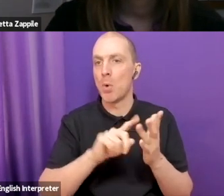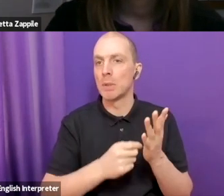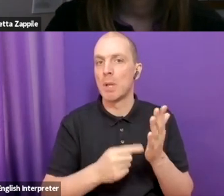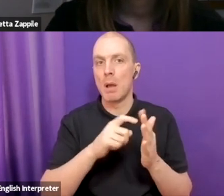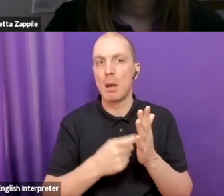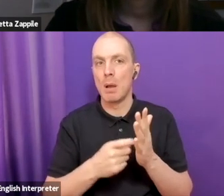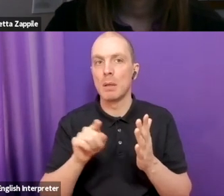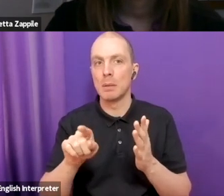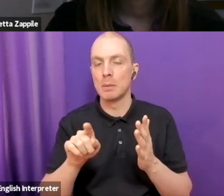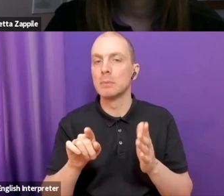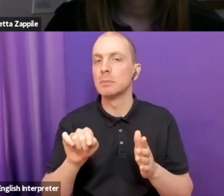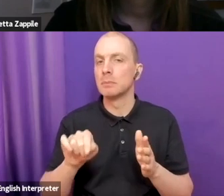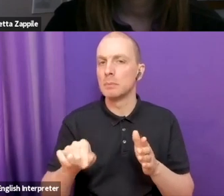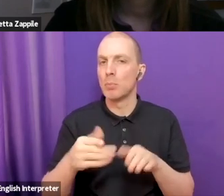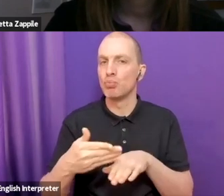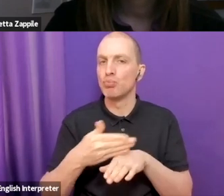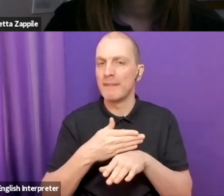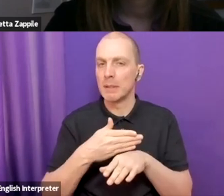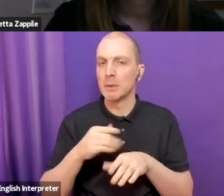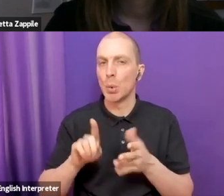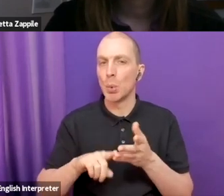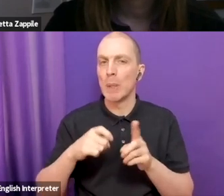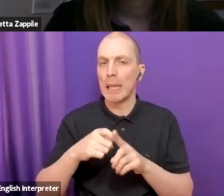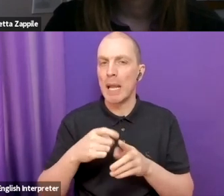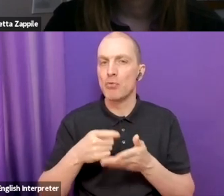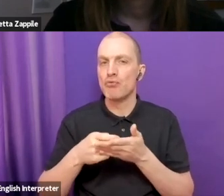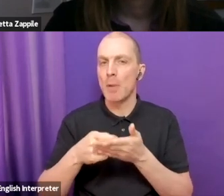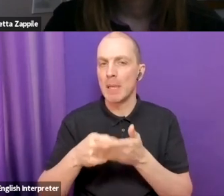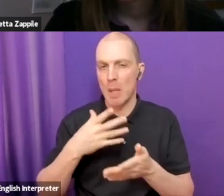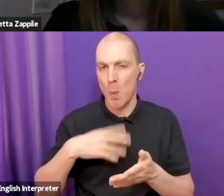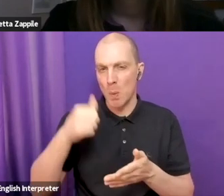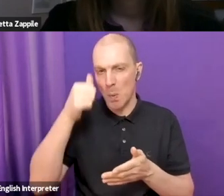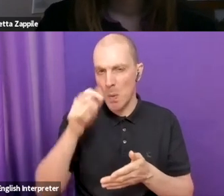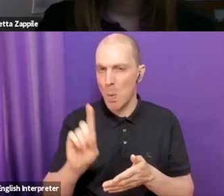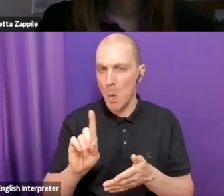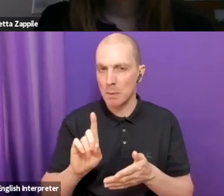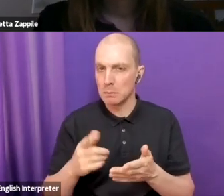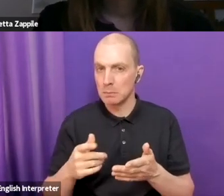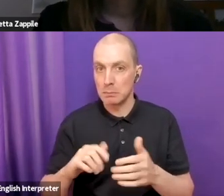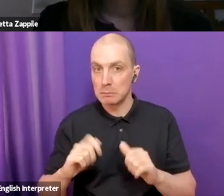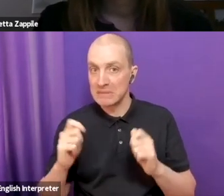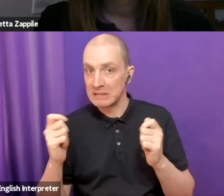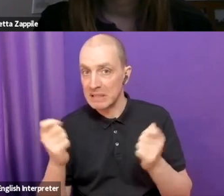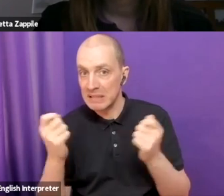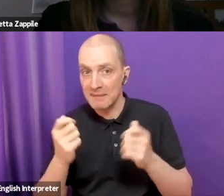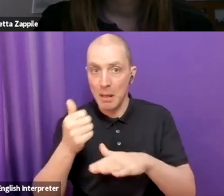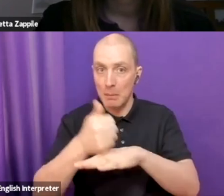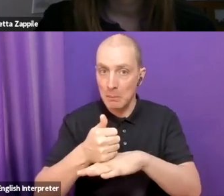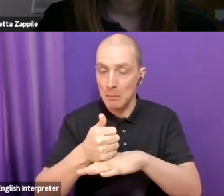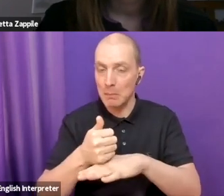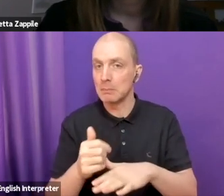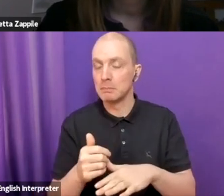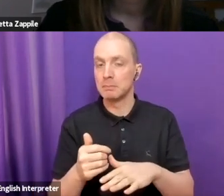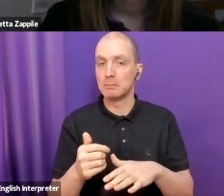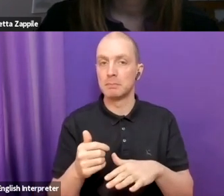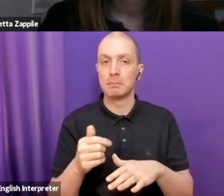previous UK recommendations and an idea of how well they've been implemented? And I think maybe if we go to you first, Diego,